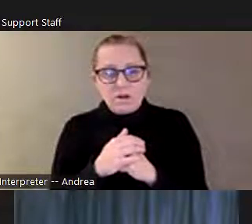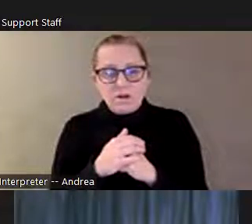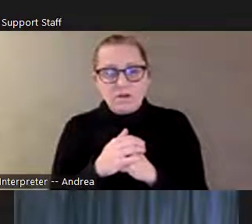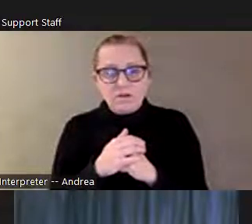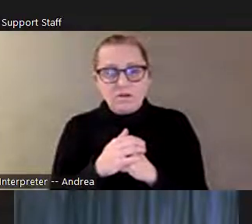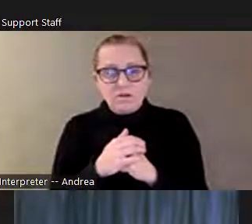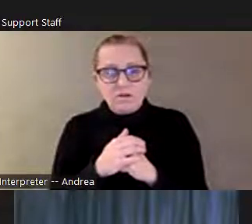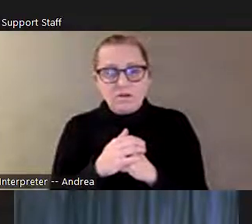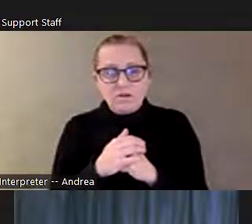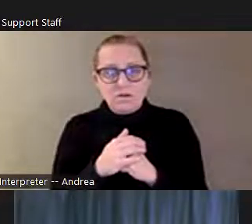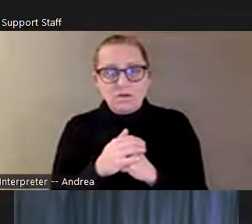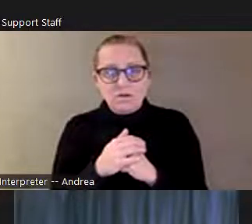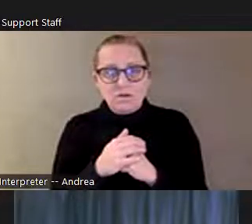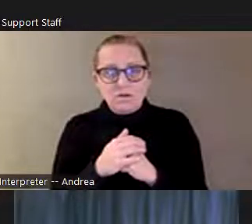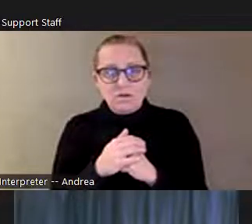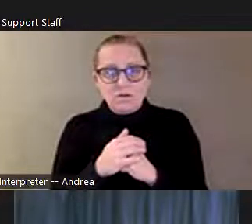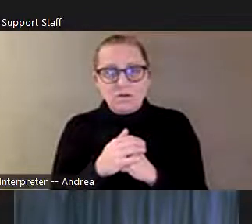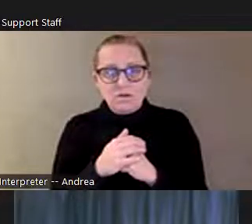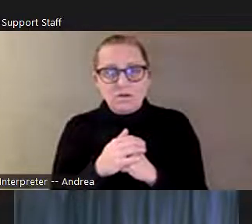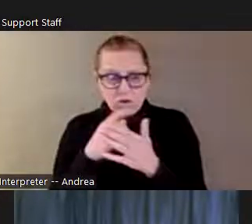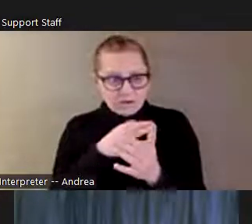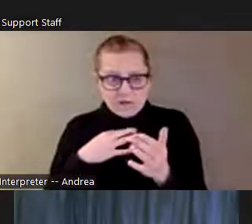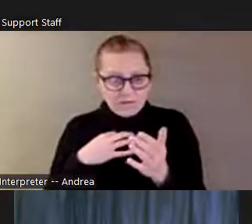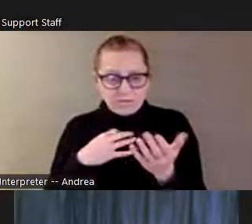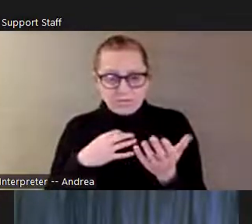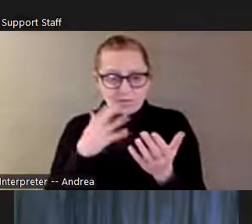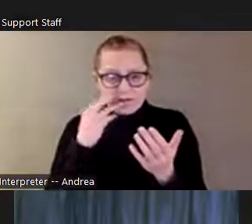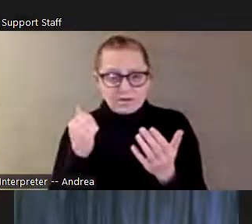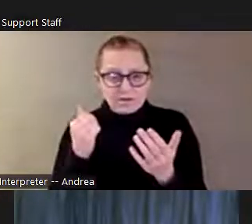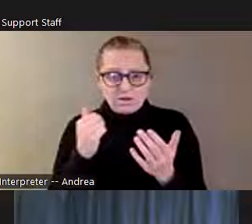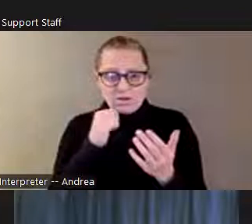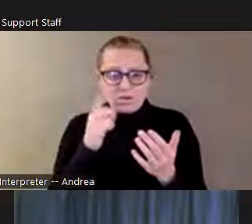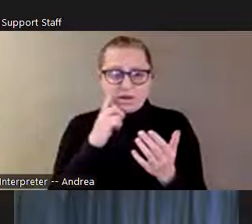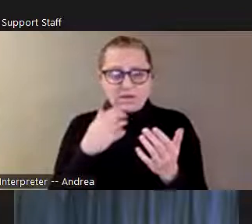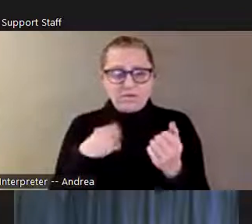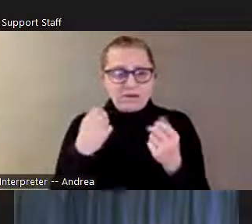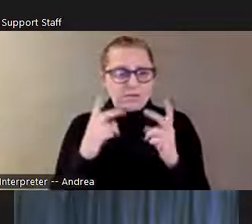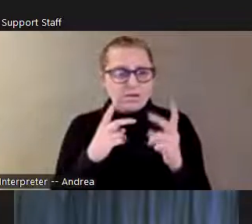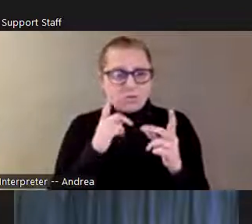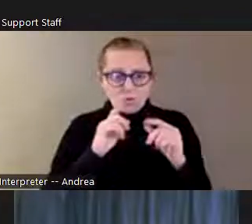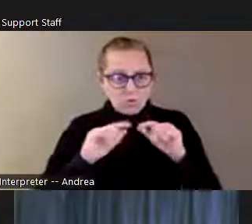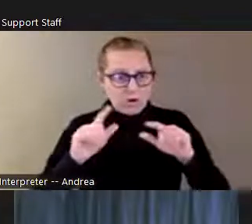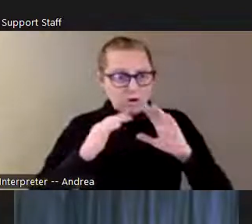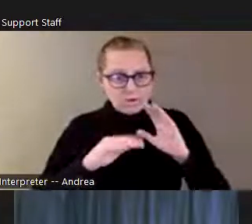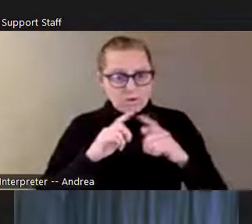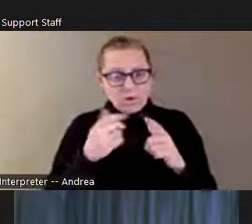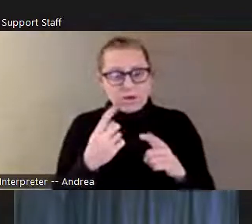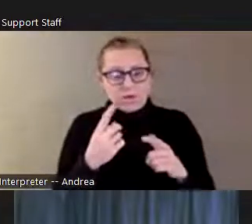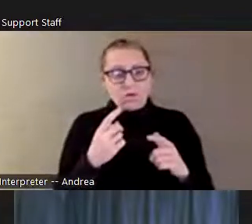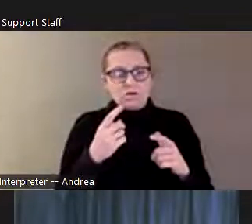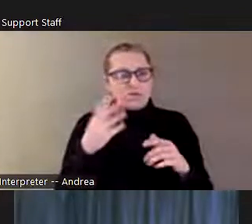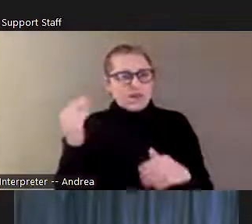And I don't know if this is all about staff, because I don't think very many people put out any emails to anyone out